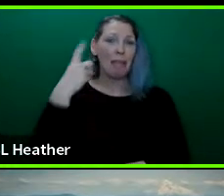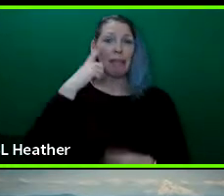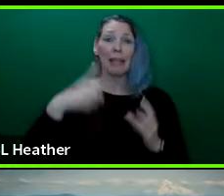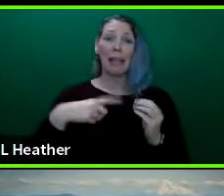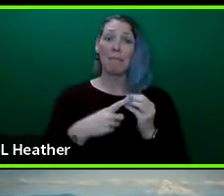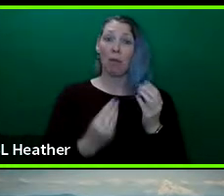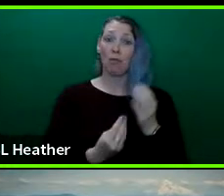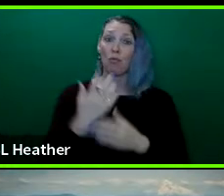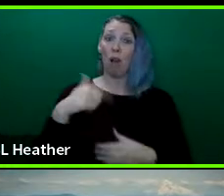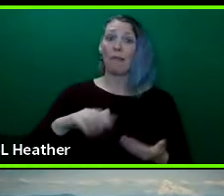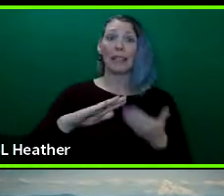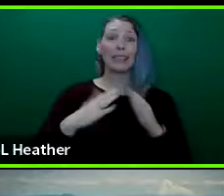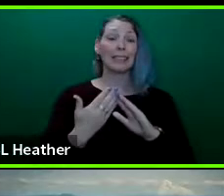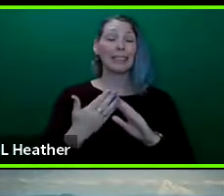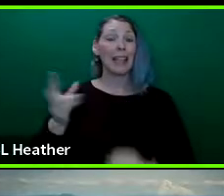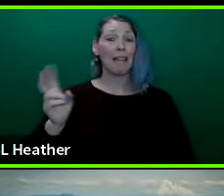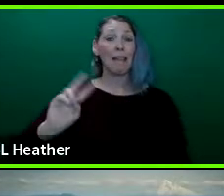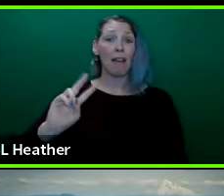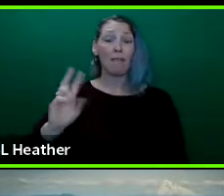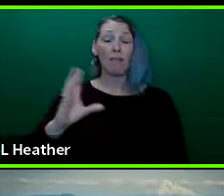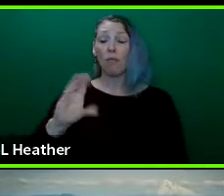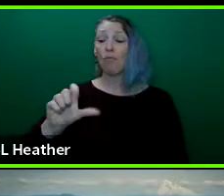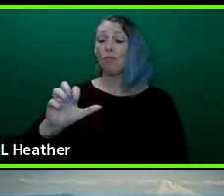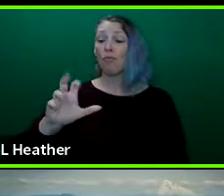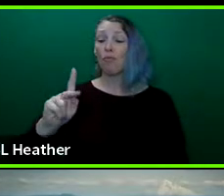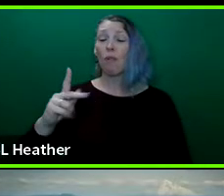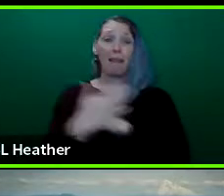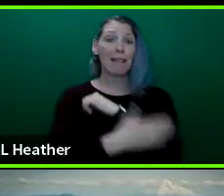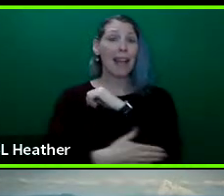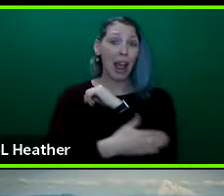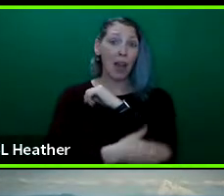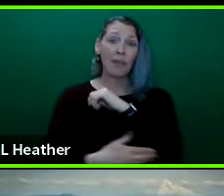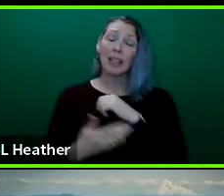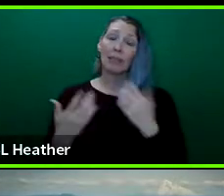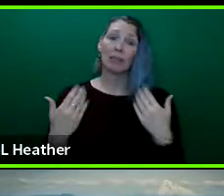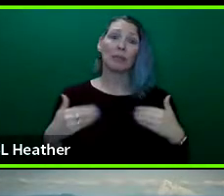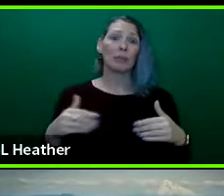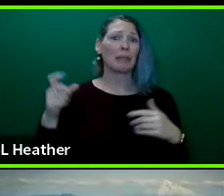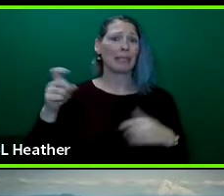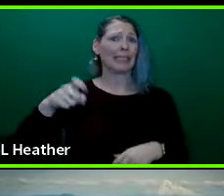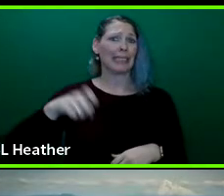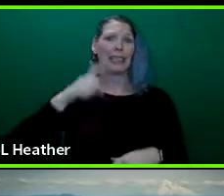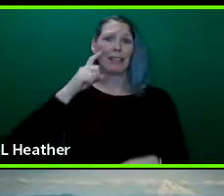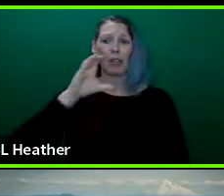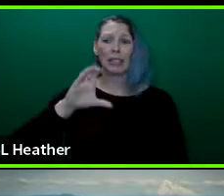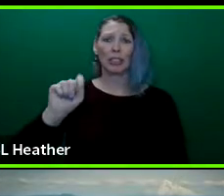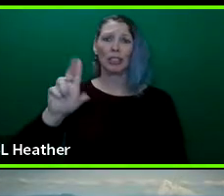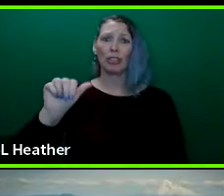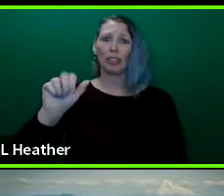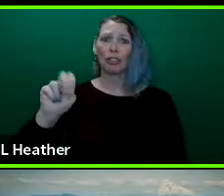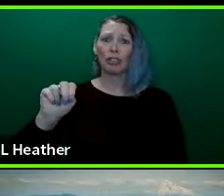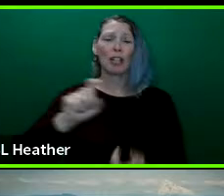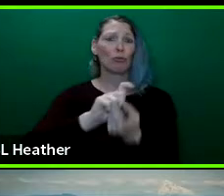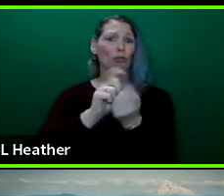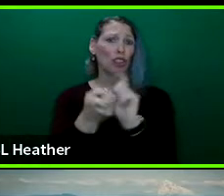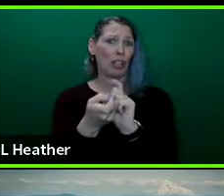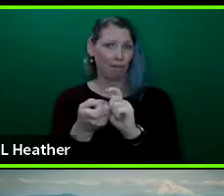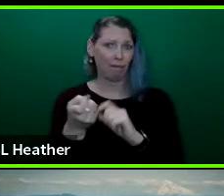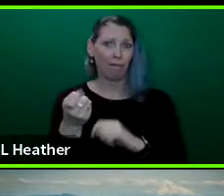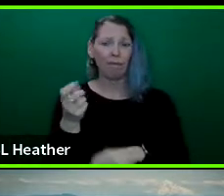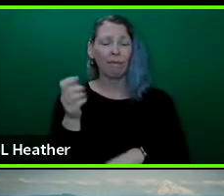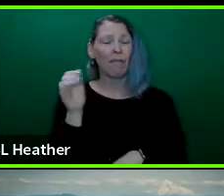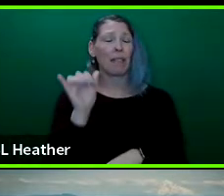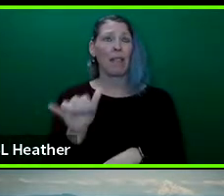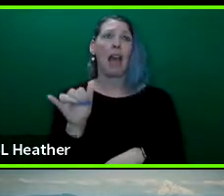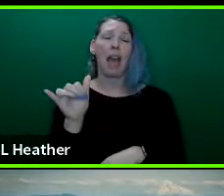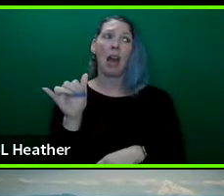growth of the city of Vancouver and really Clark County at large, there was a need for CTRAN's network to shift. And I think that was paramount